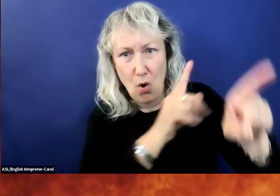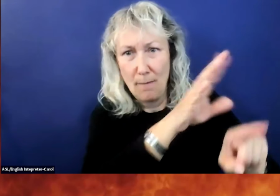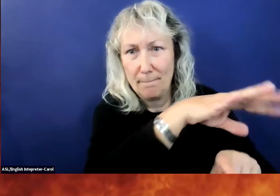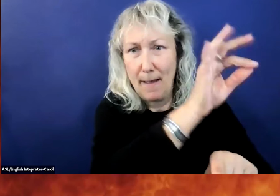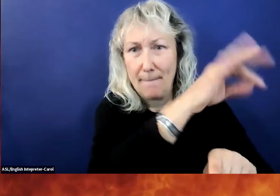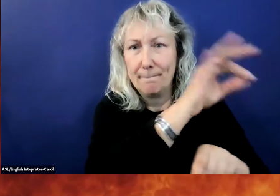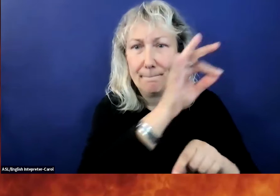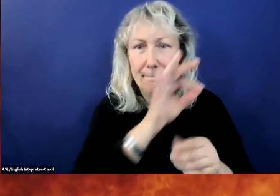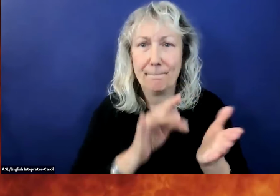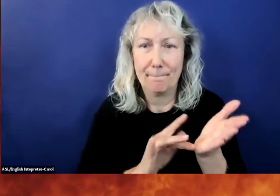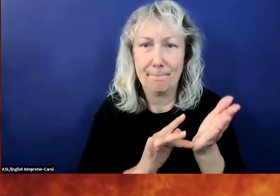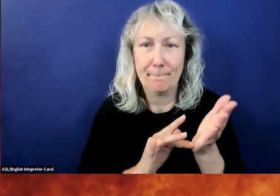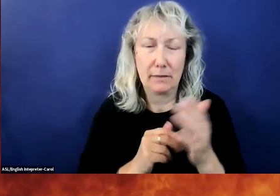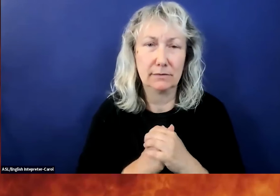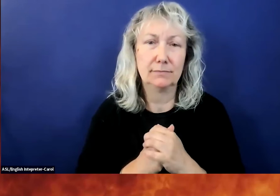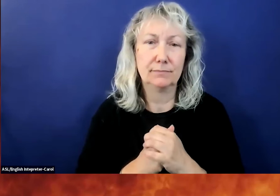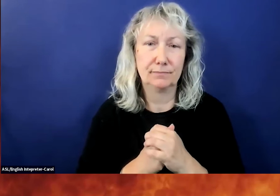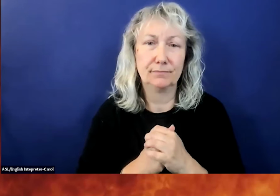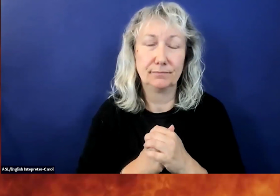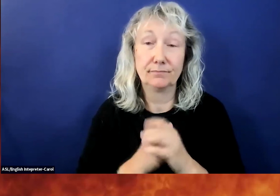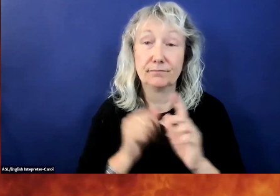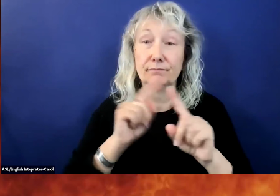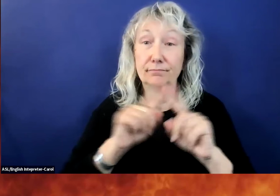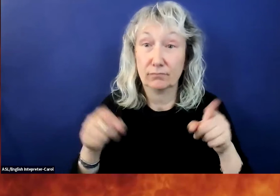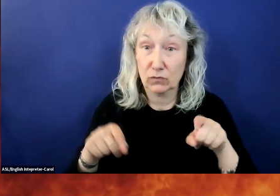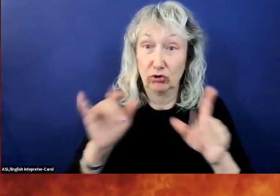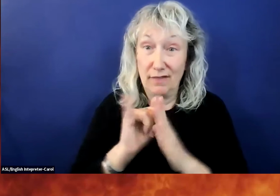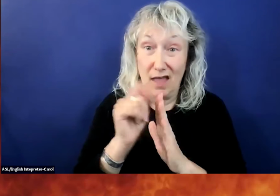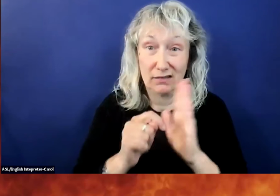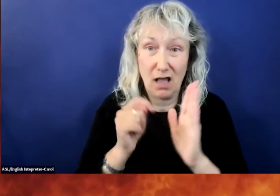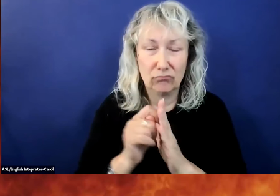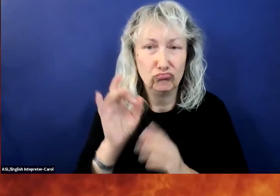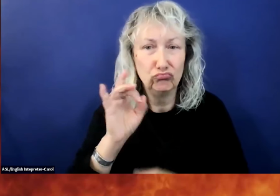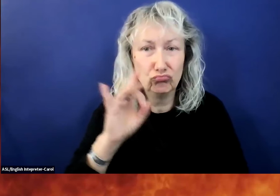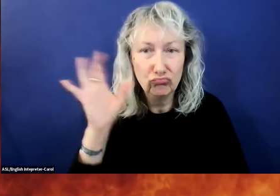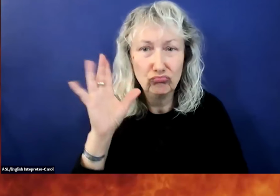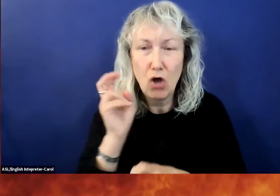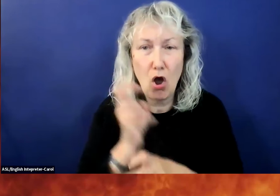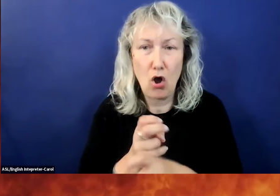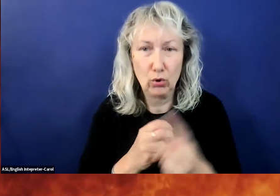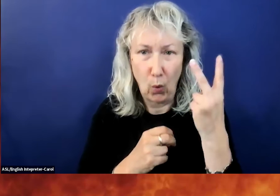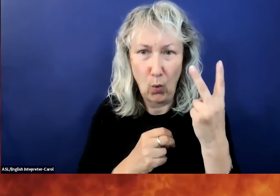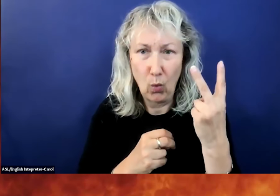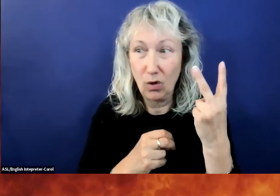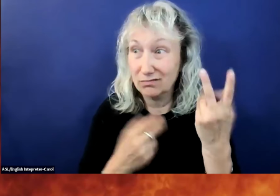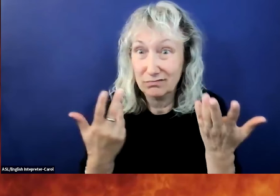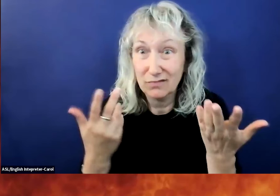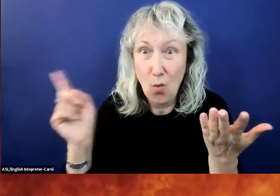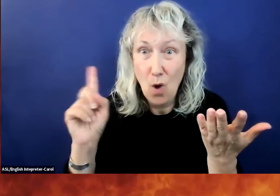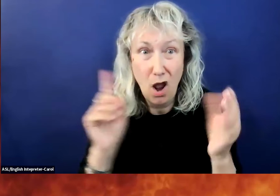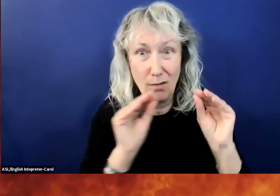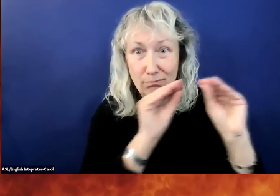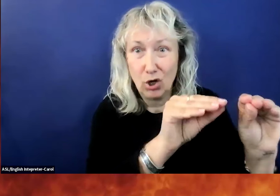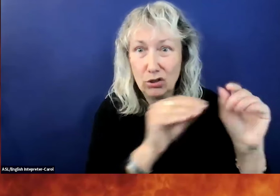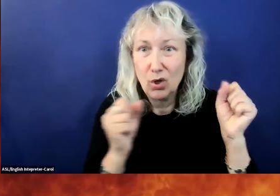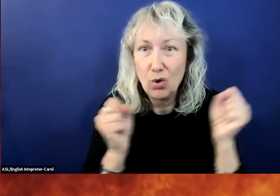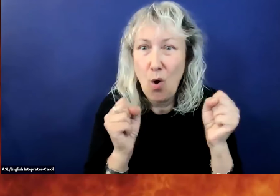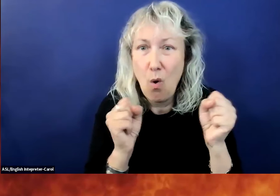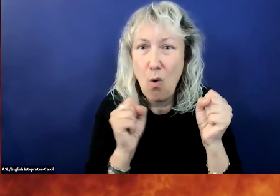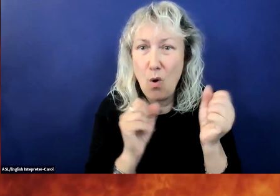We had two big challenges: cold drug storage. A lot of patients did not have a way to store